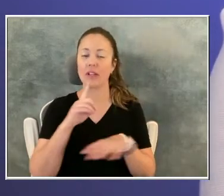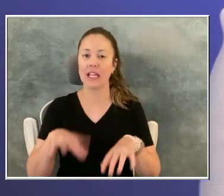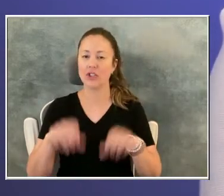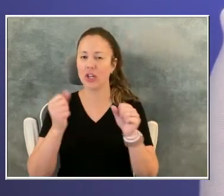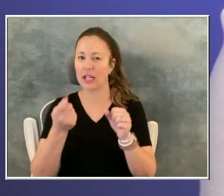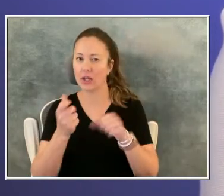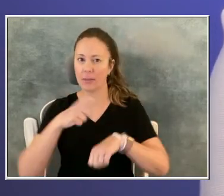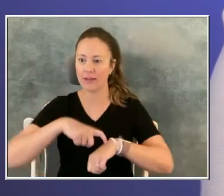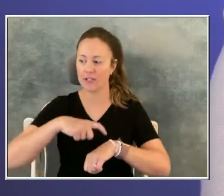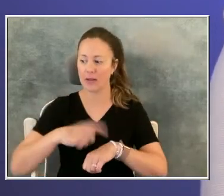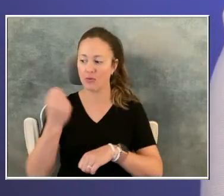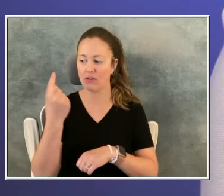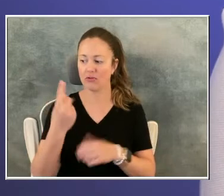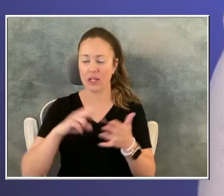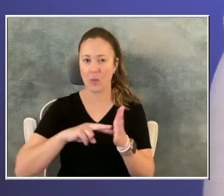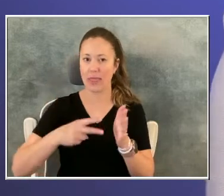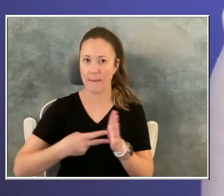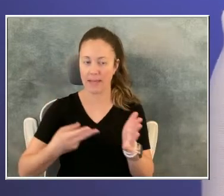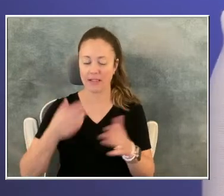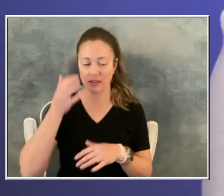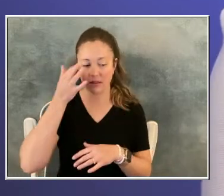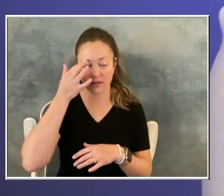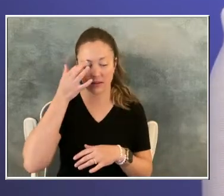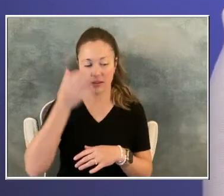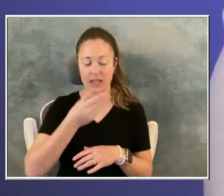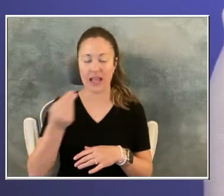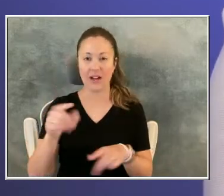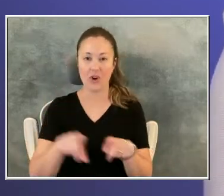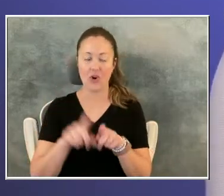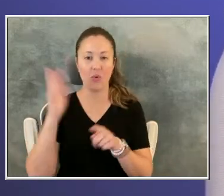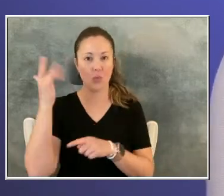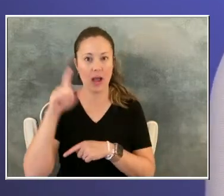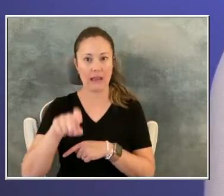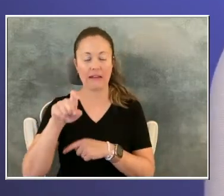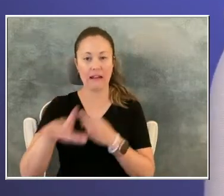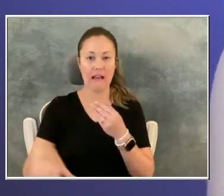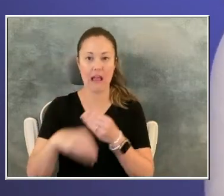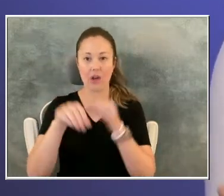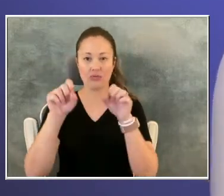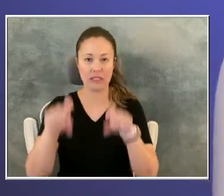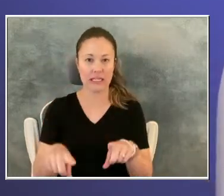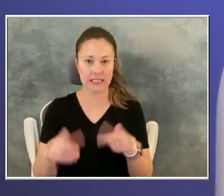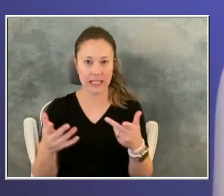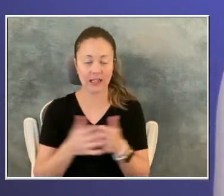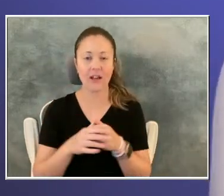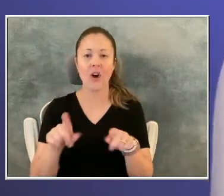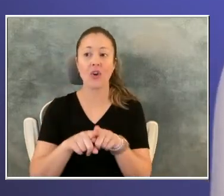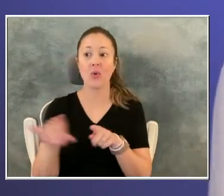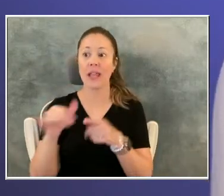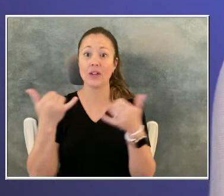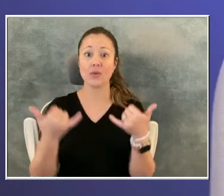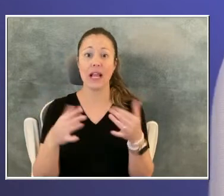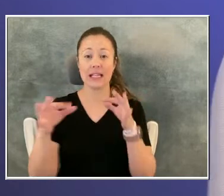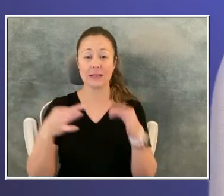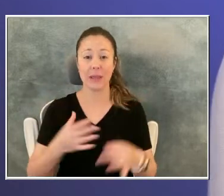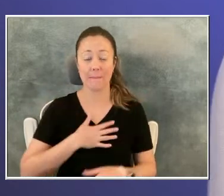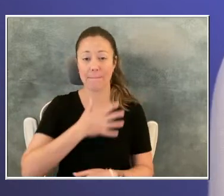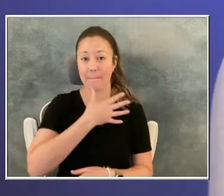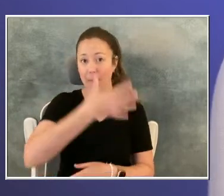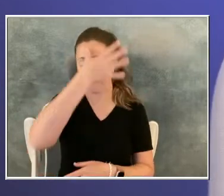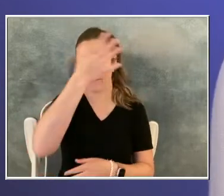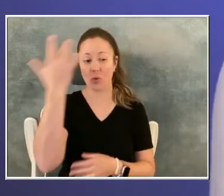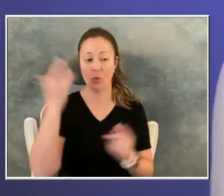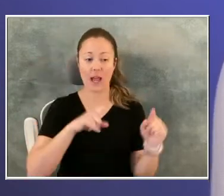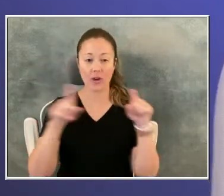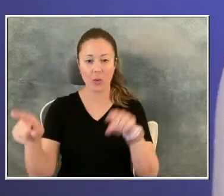that really meant and why I needed extra testing. And even, like today, explaining to my parents why I was coming down here, they're like, wait, what